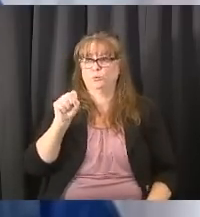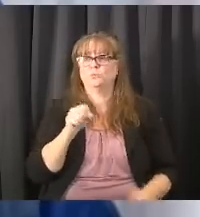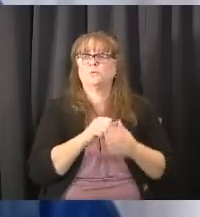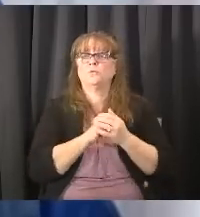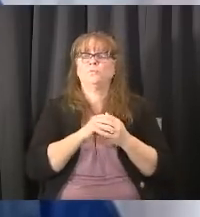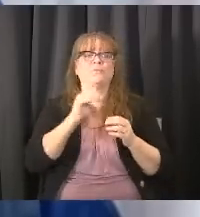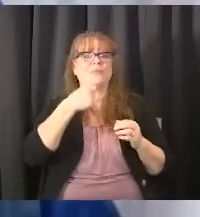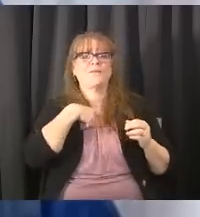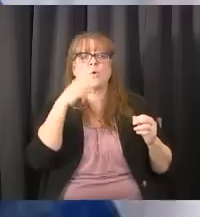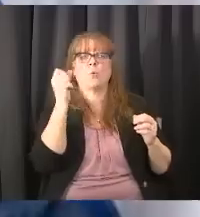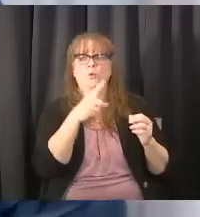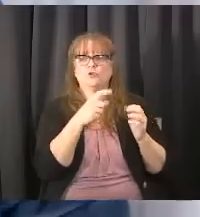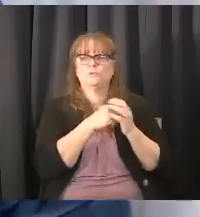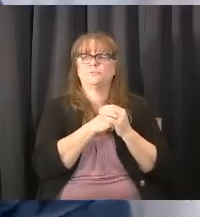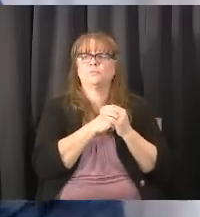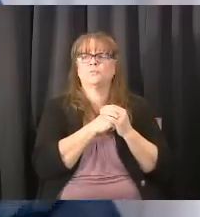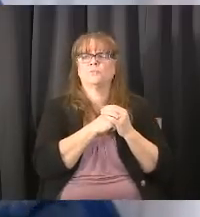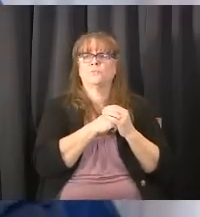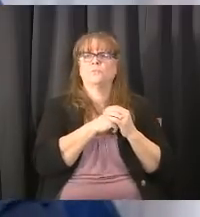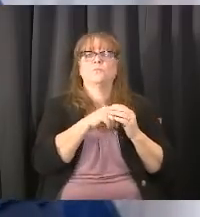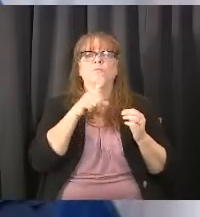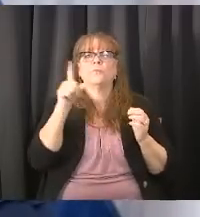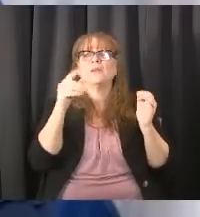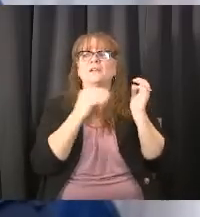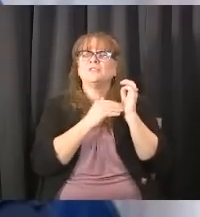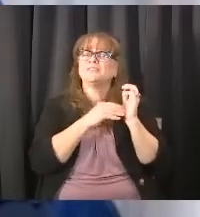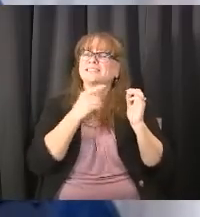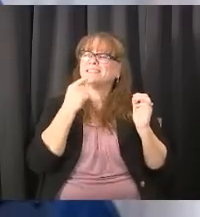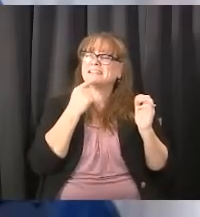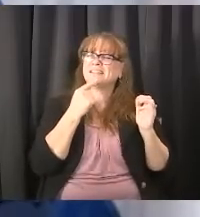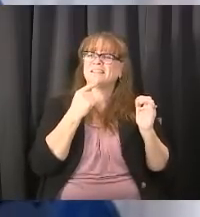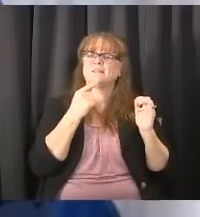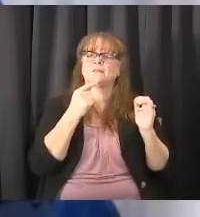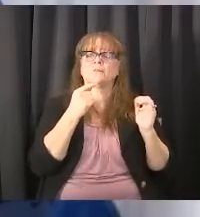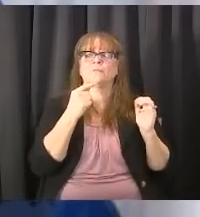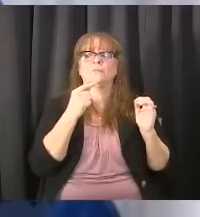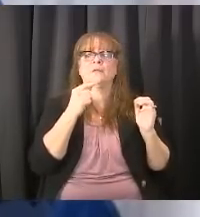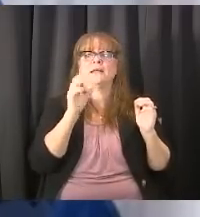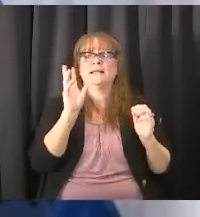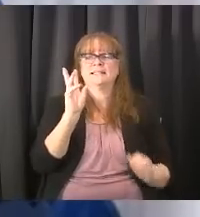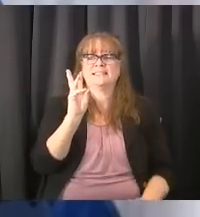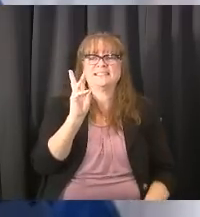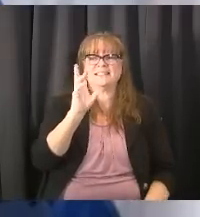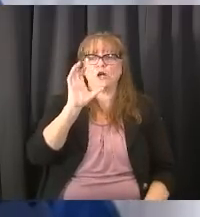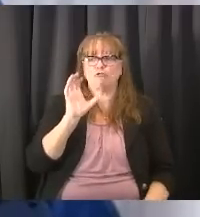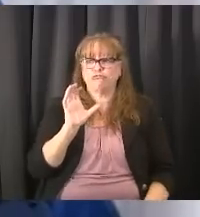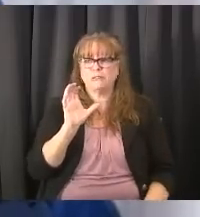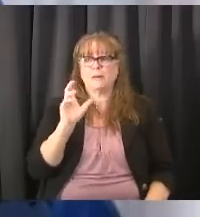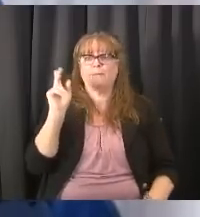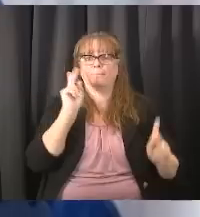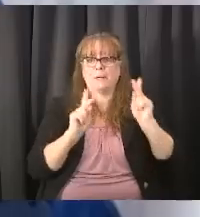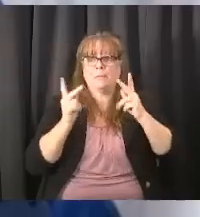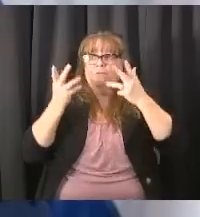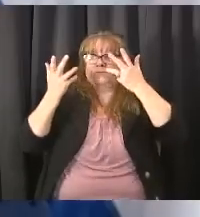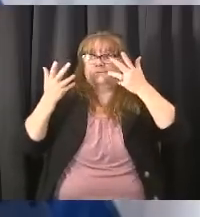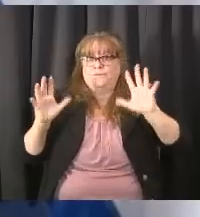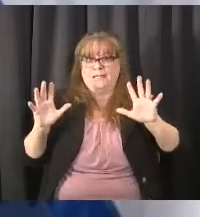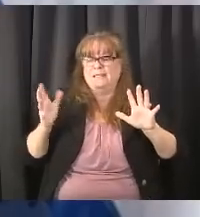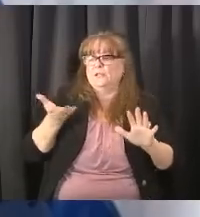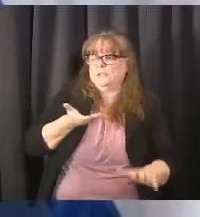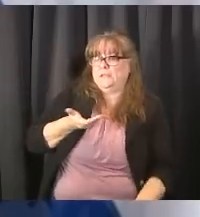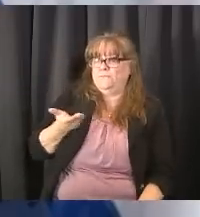mentioned 600 non-patient invitations have been sent. How are those invitations being sent, through what